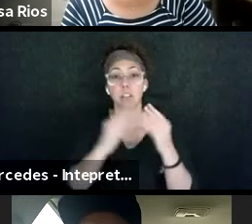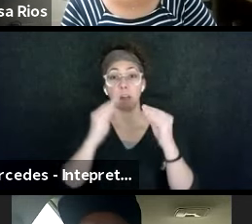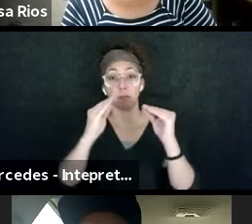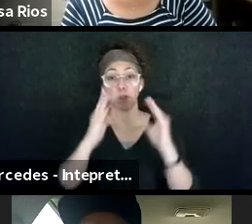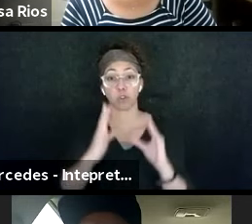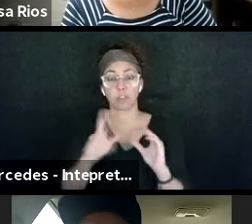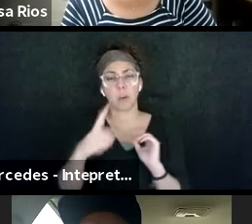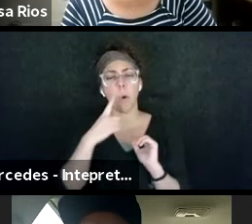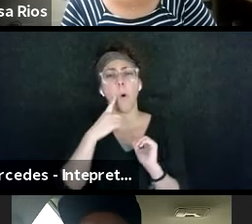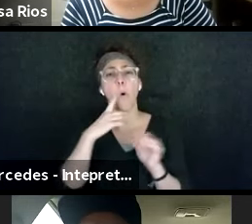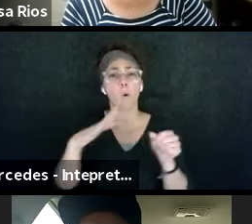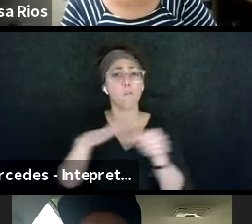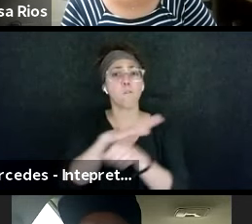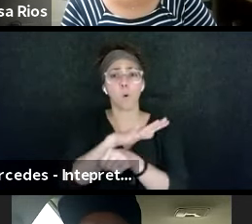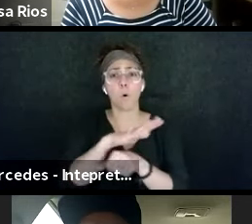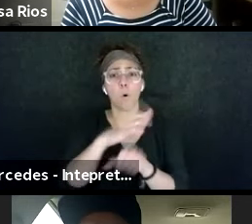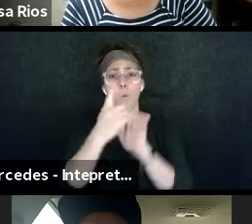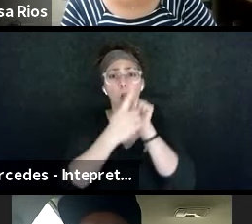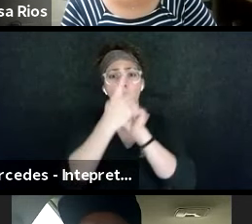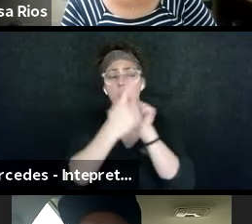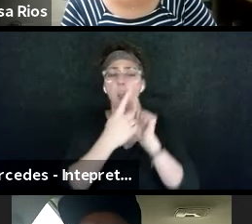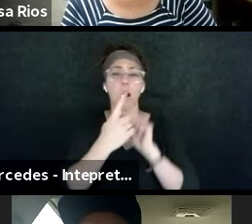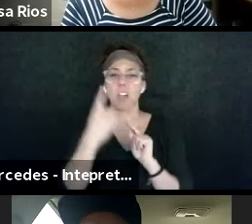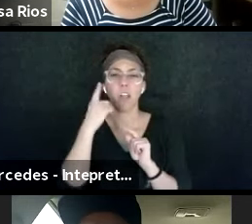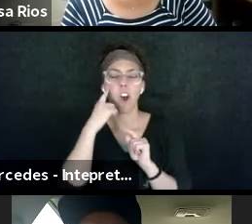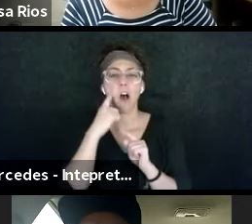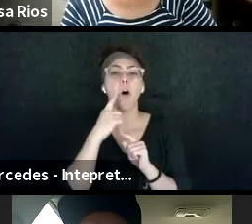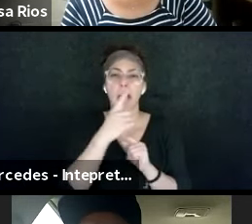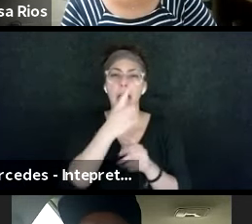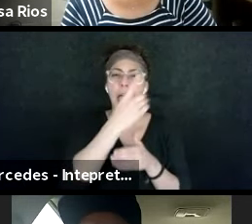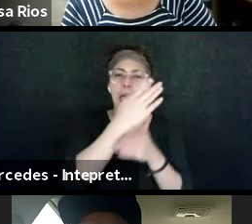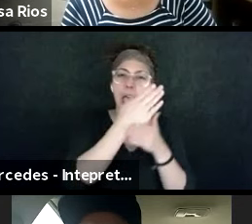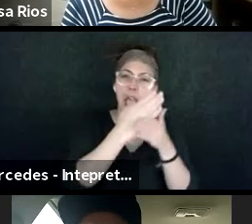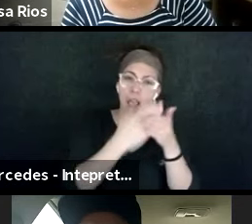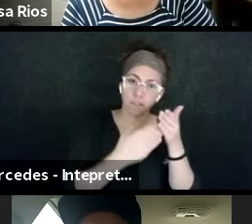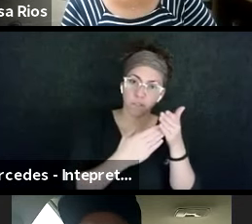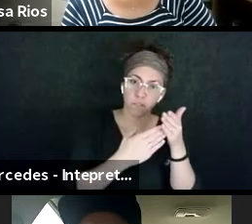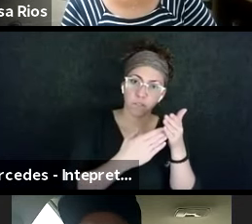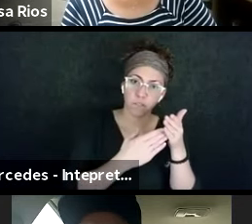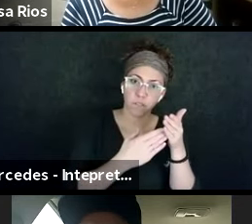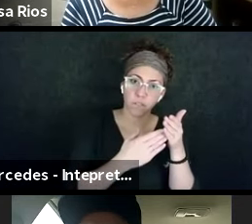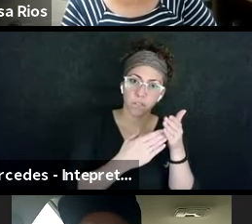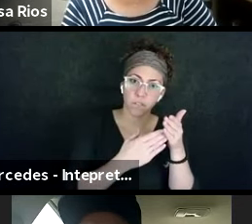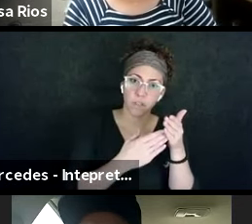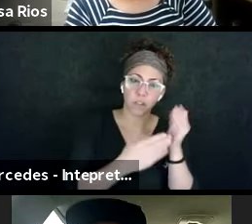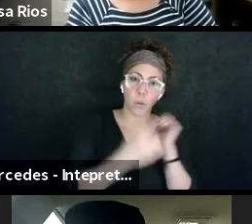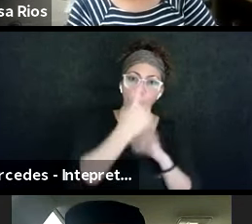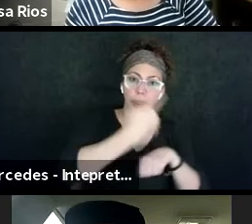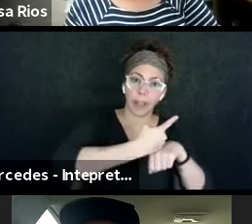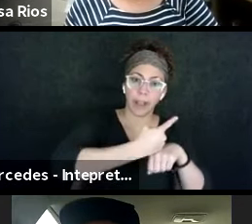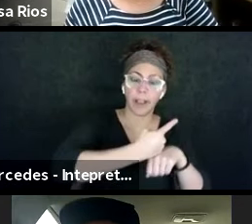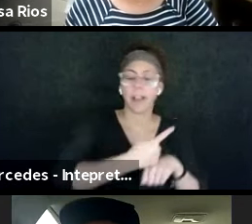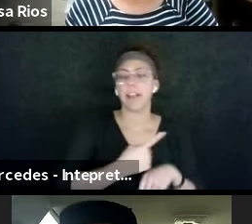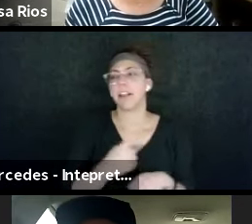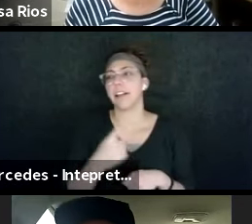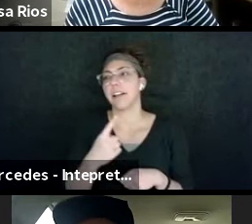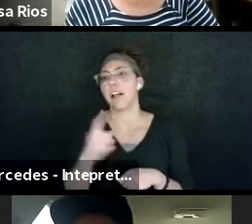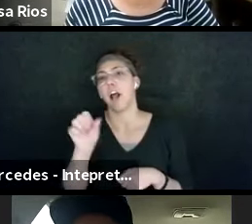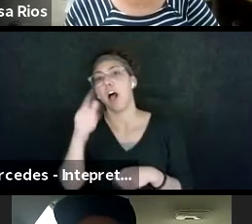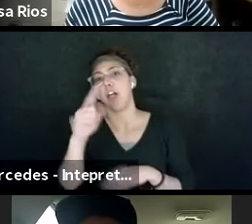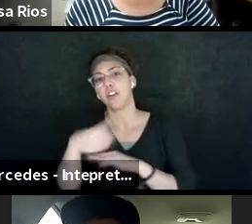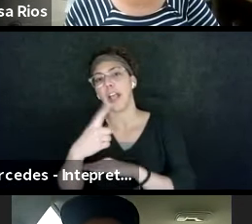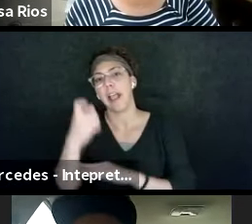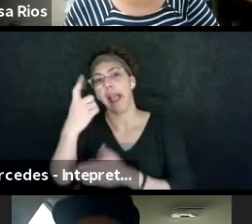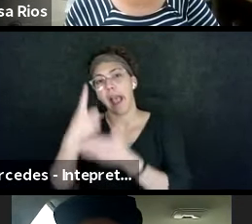gone to a hybrid structure where they may meet with half of the class one day and the other half of a class the other